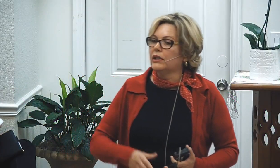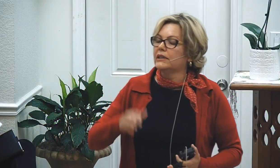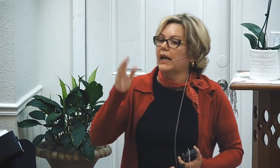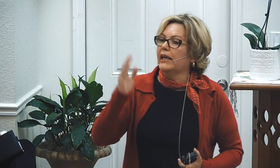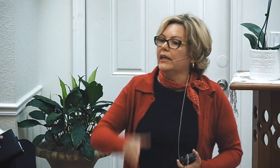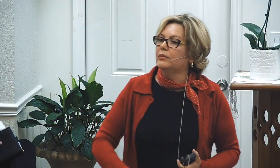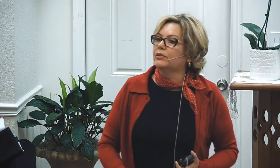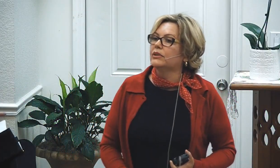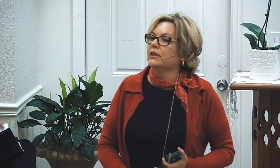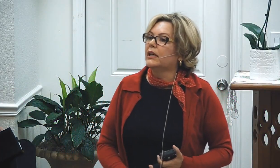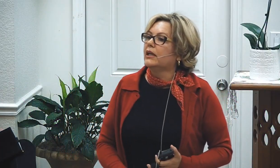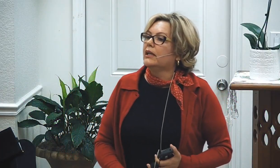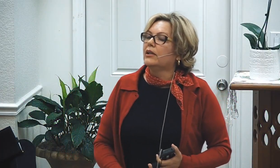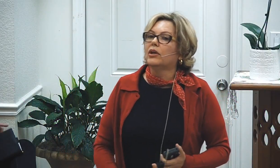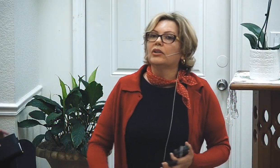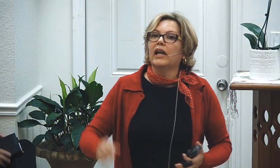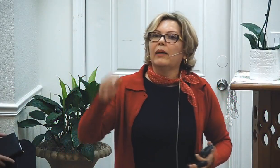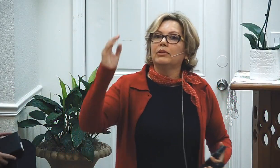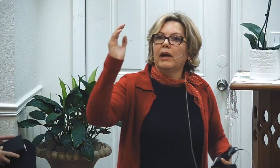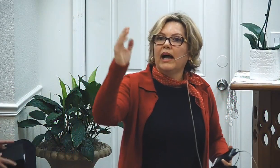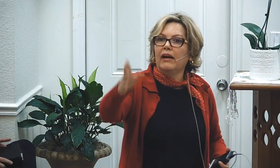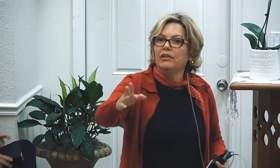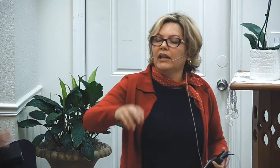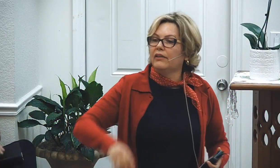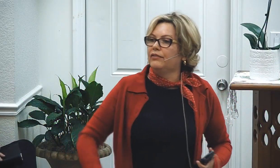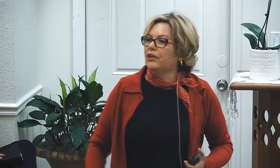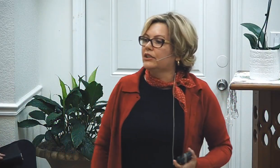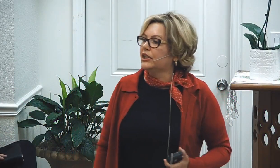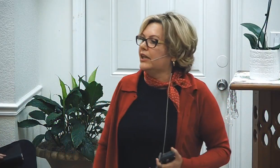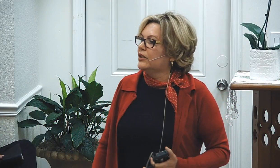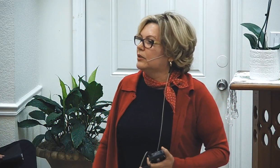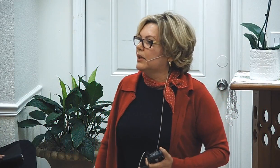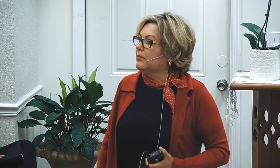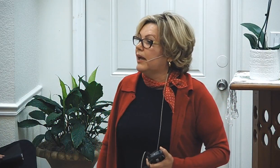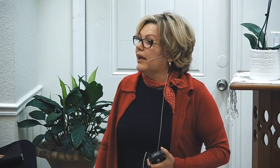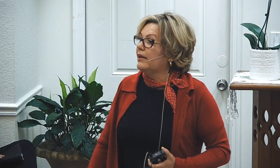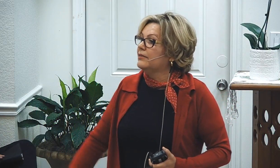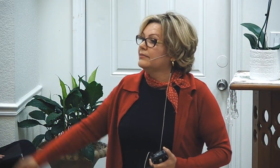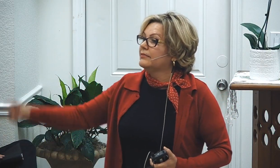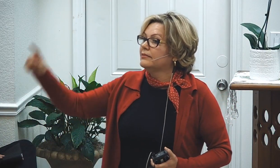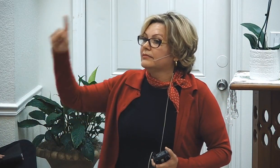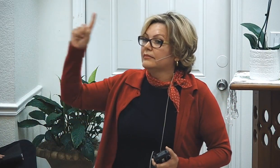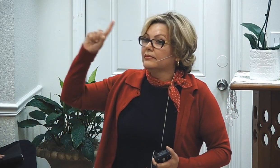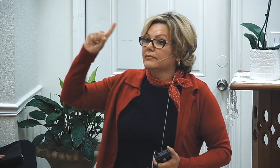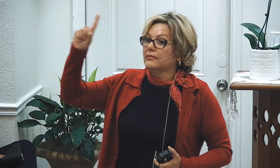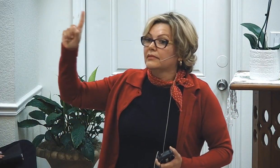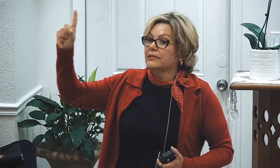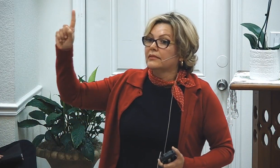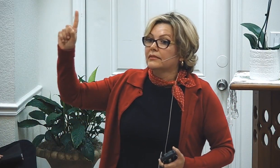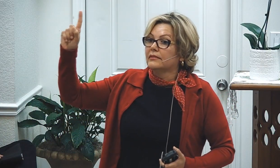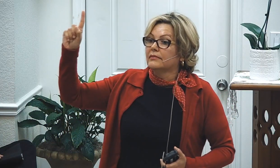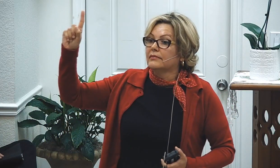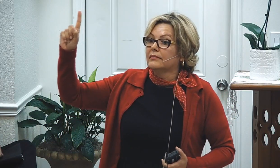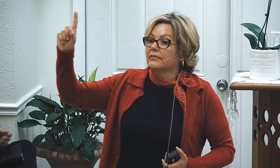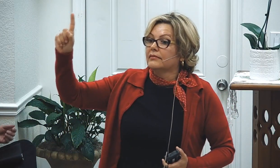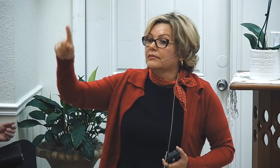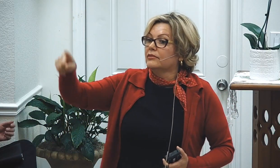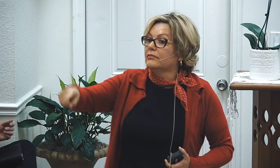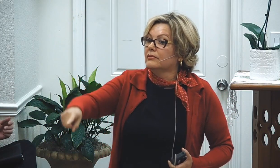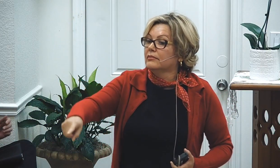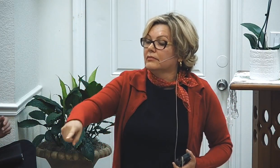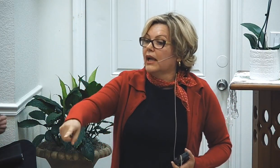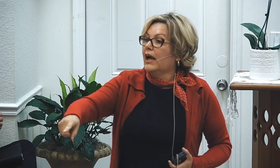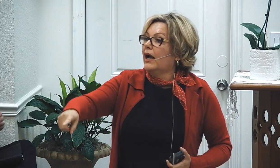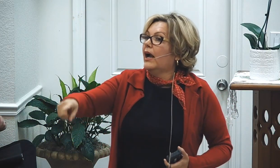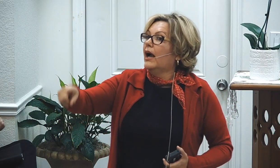His promises. So, when we depart, and when we look at a tree out there, and what are